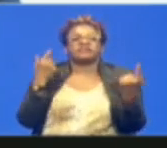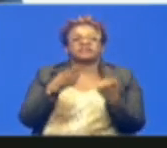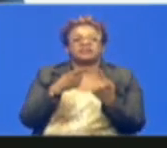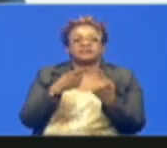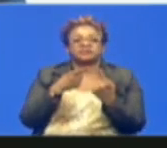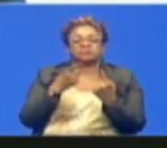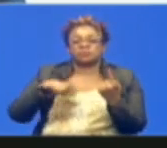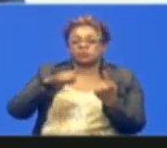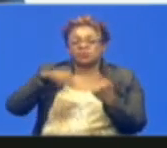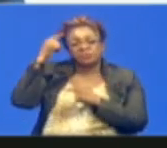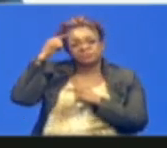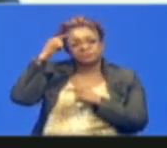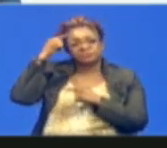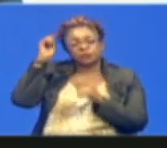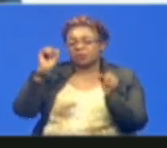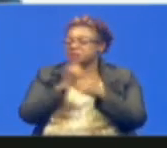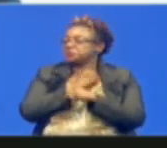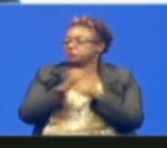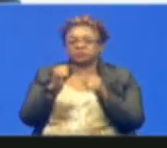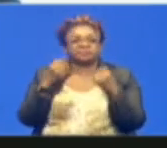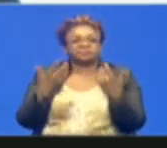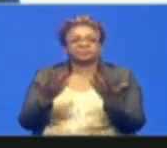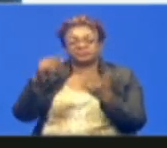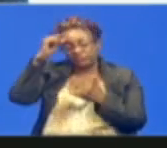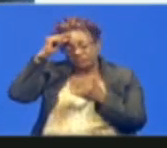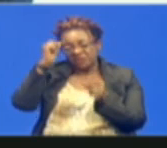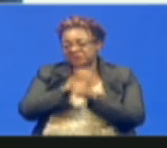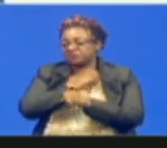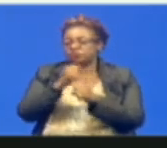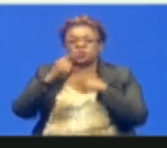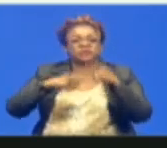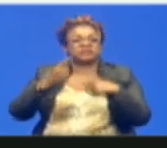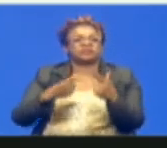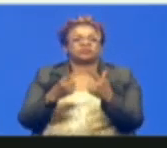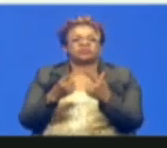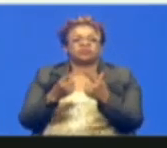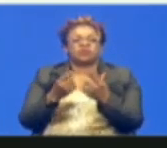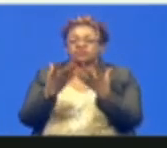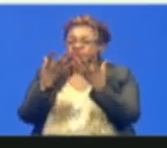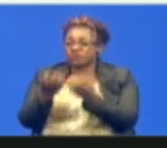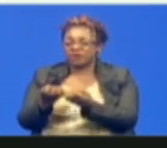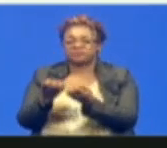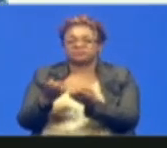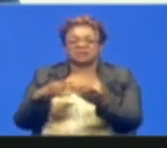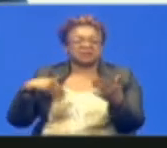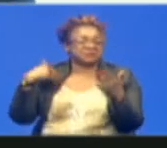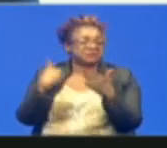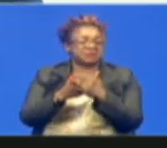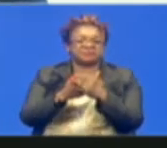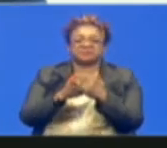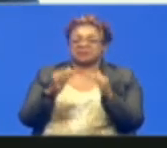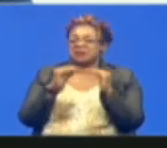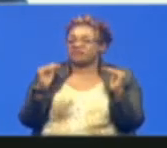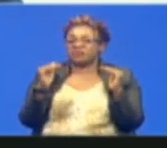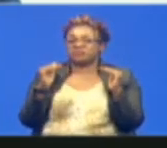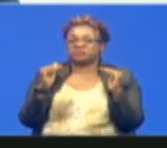that we can't, or government cannot continue to milk a cow, you know, beyond a certain point. We